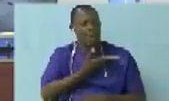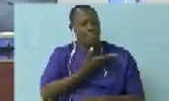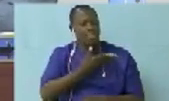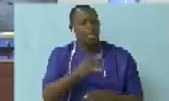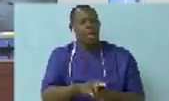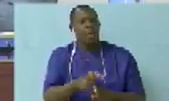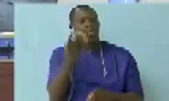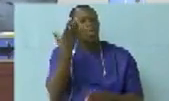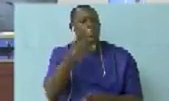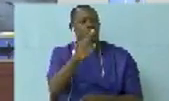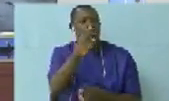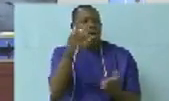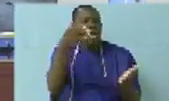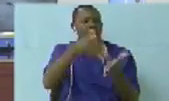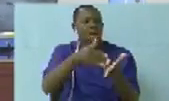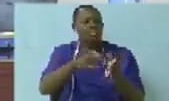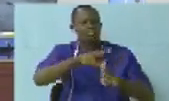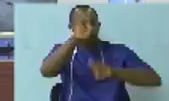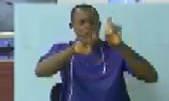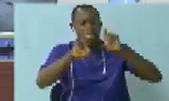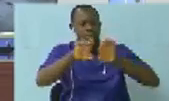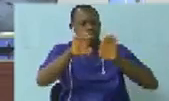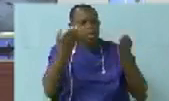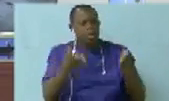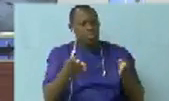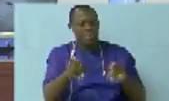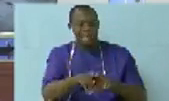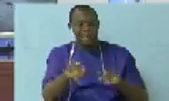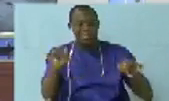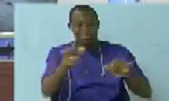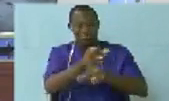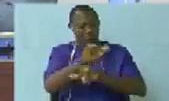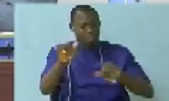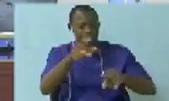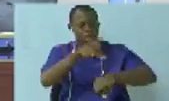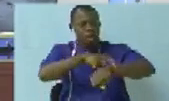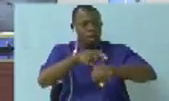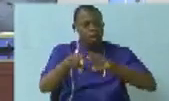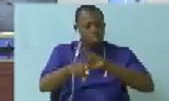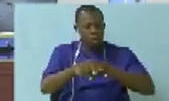When you arrived at the panel, were you still in handcuffs?